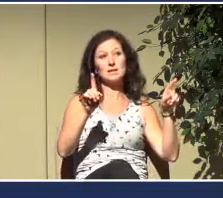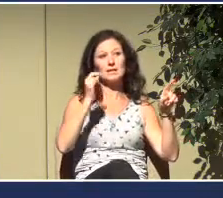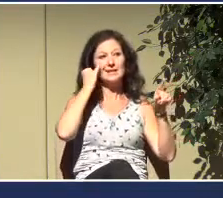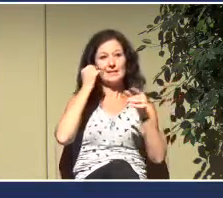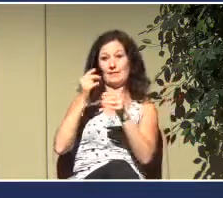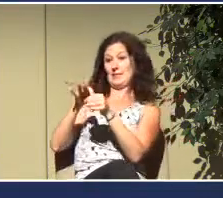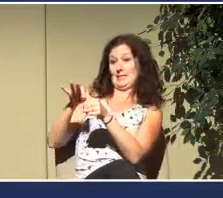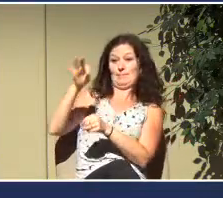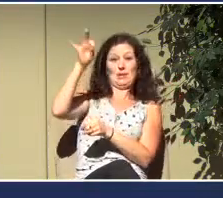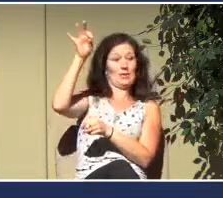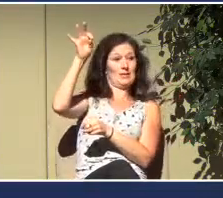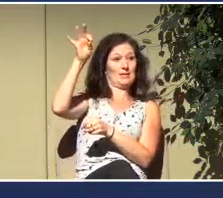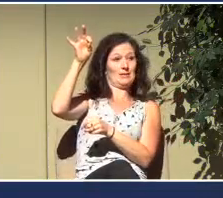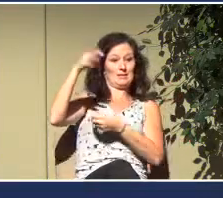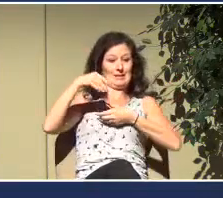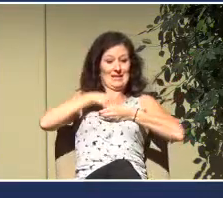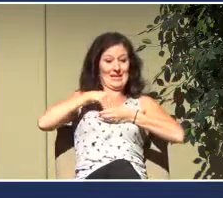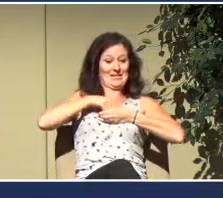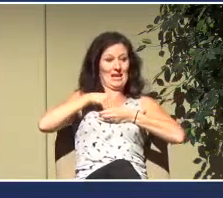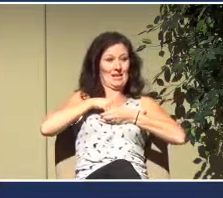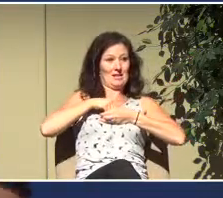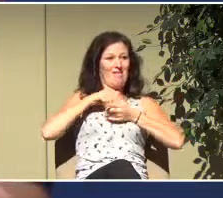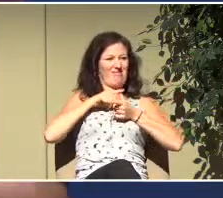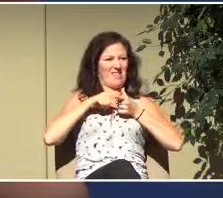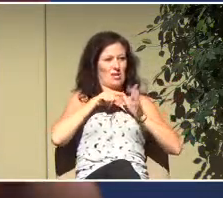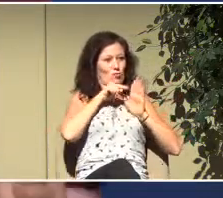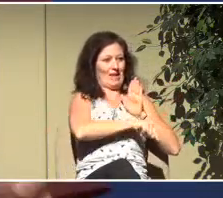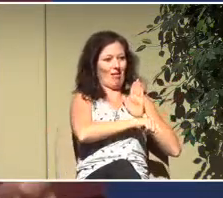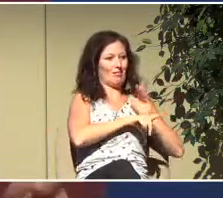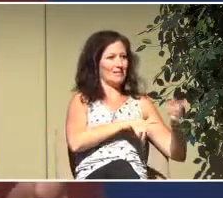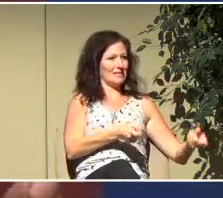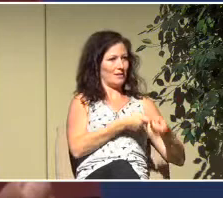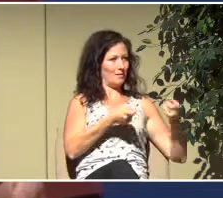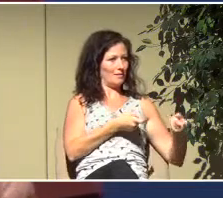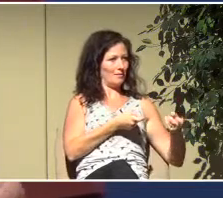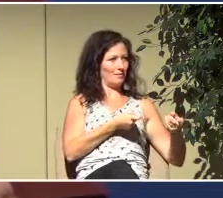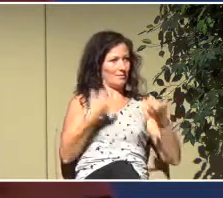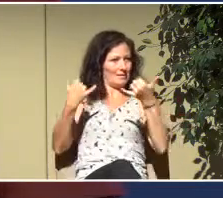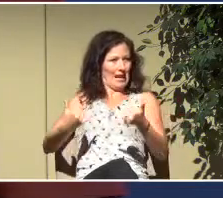the Spirit you put to death the misdeeds of the body, you will live.